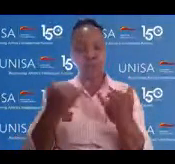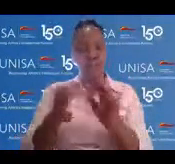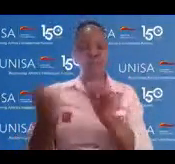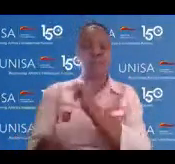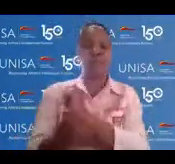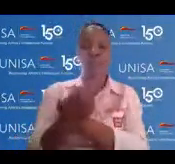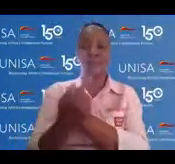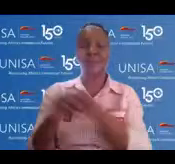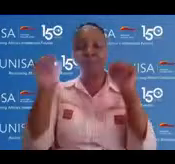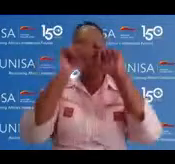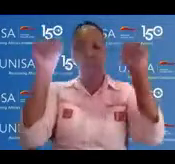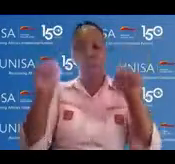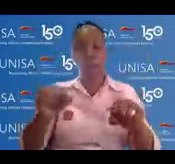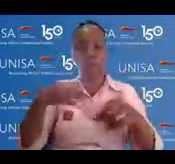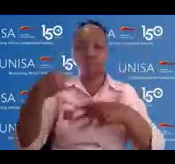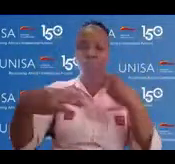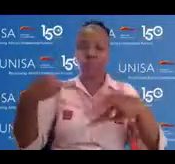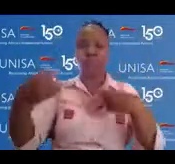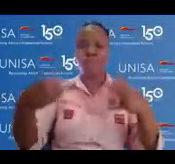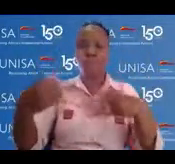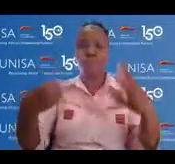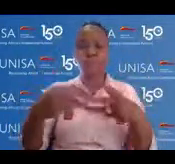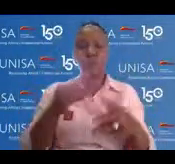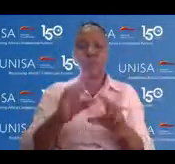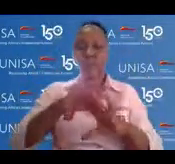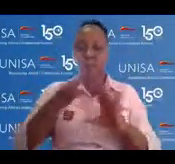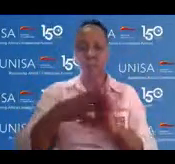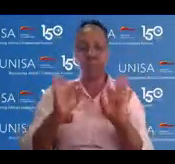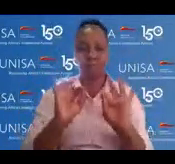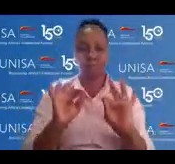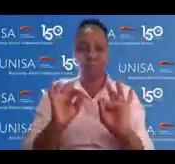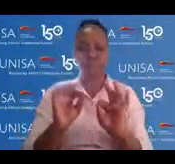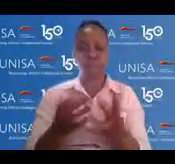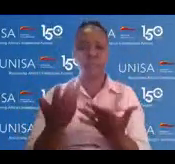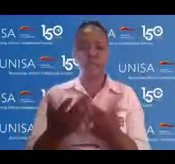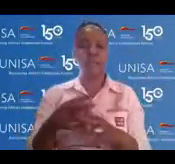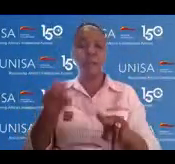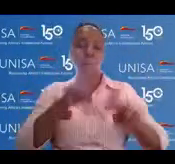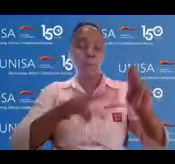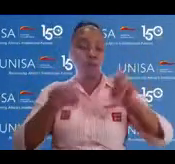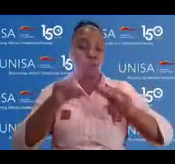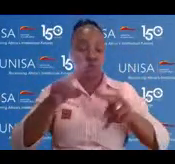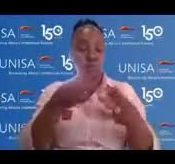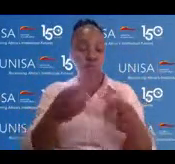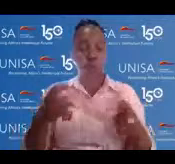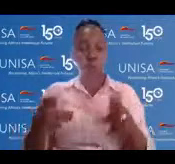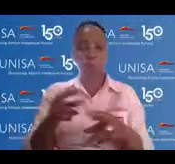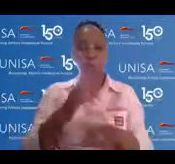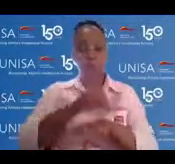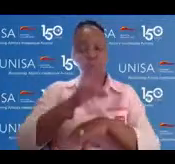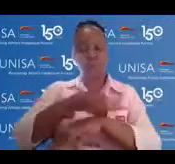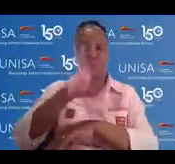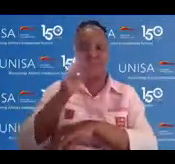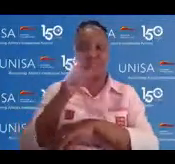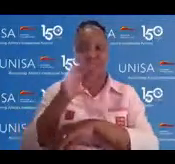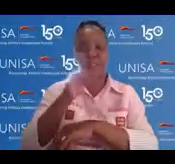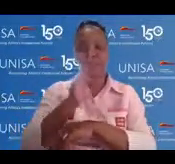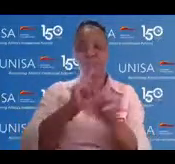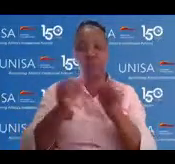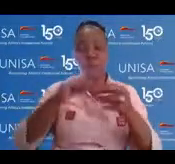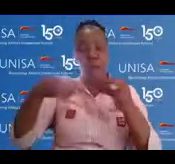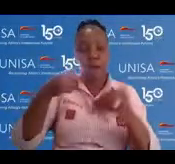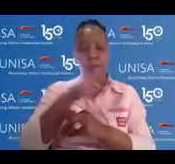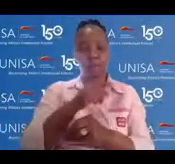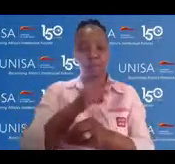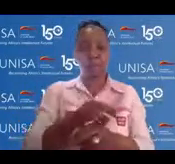work through all these things and you'll be fine. There is the proctoring tool that Dr. Chetty was referring to. So you can check it on the